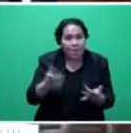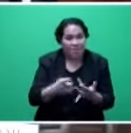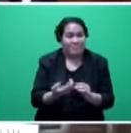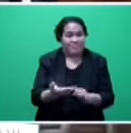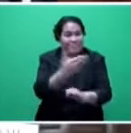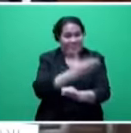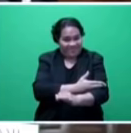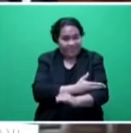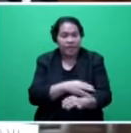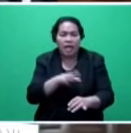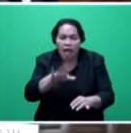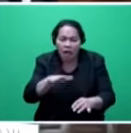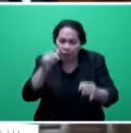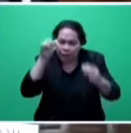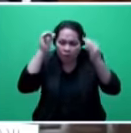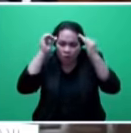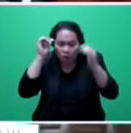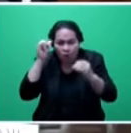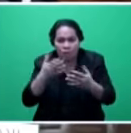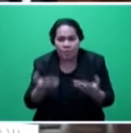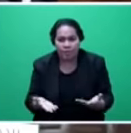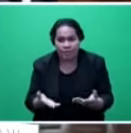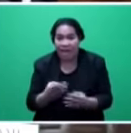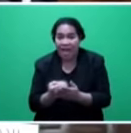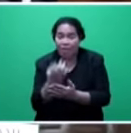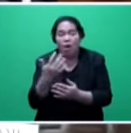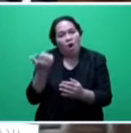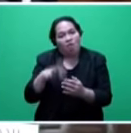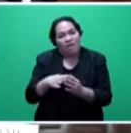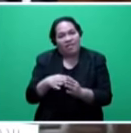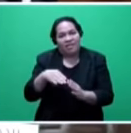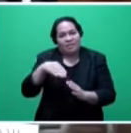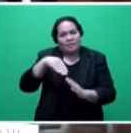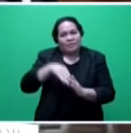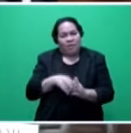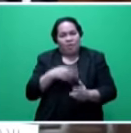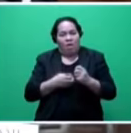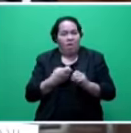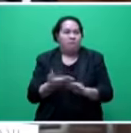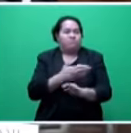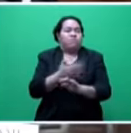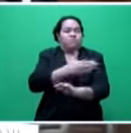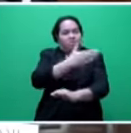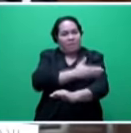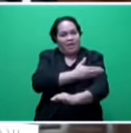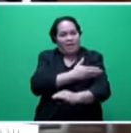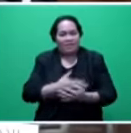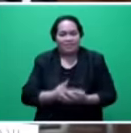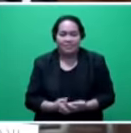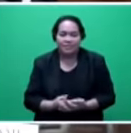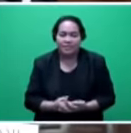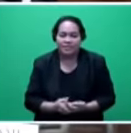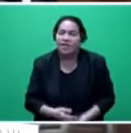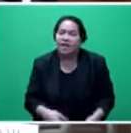Mr. Speaker, sir, we all know that the economy was already in recession from a long time back, and